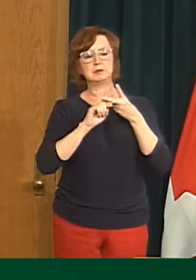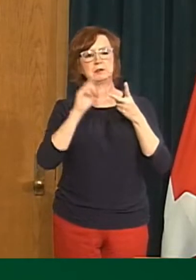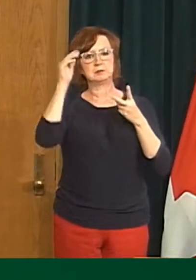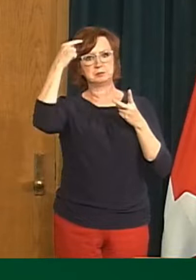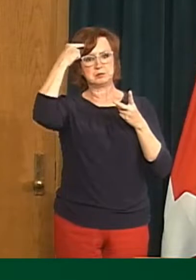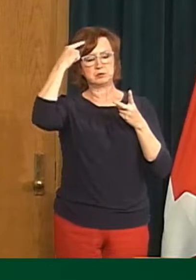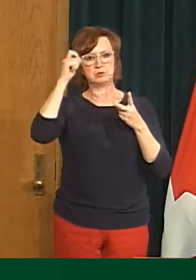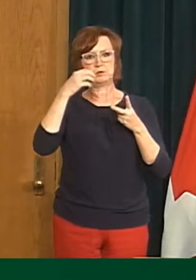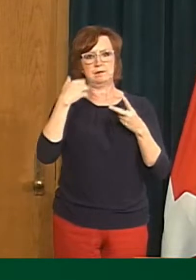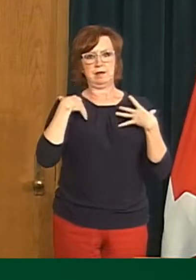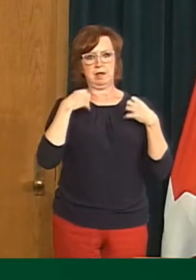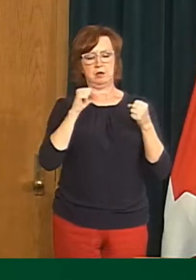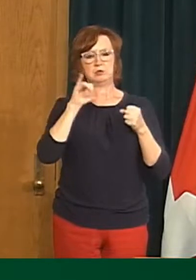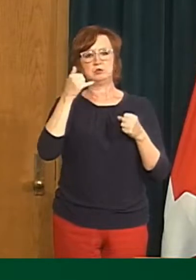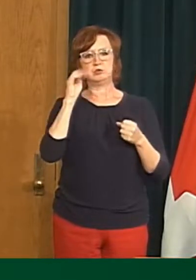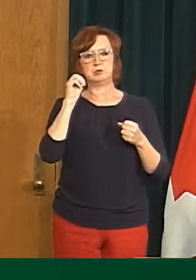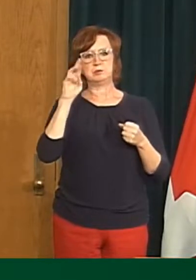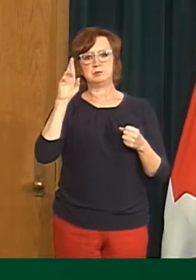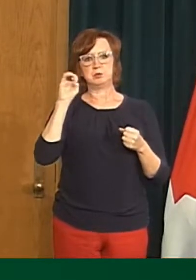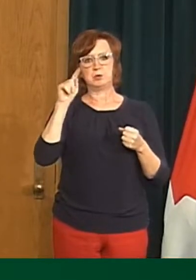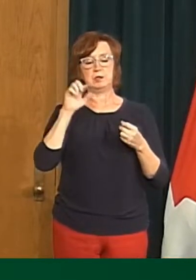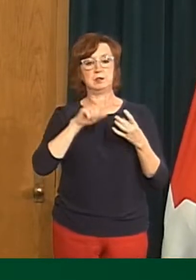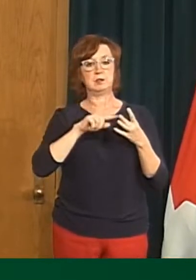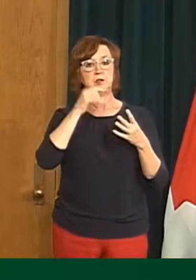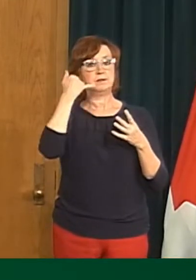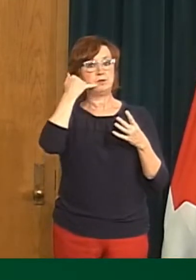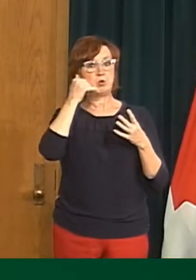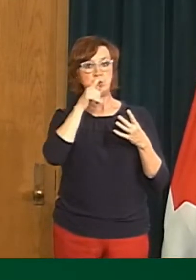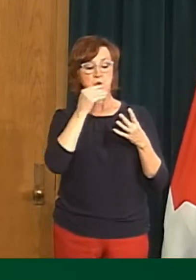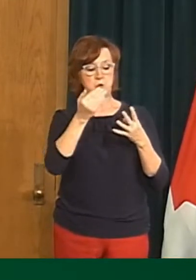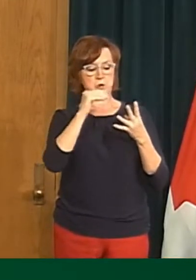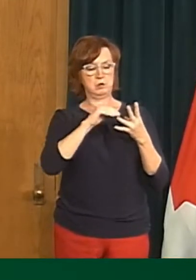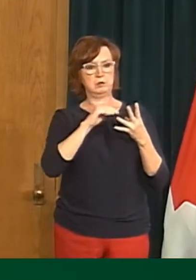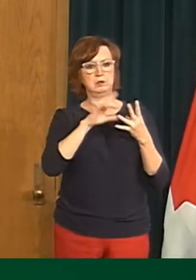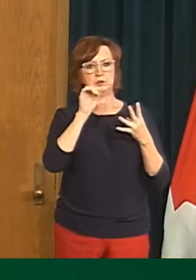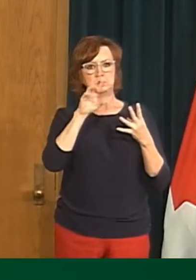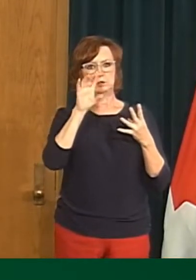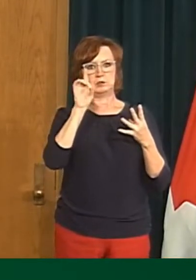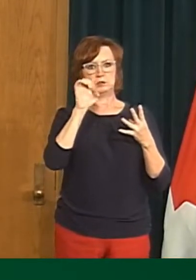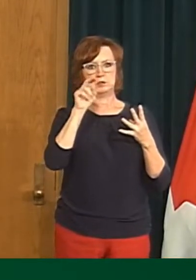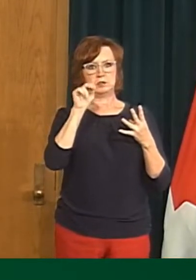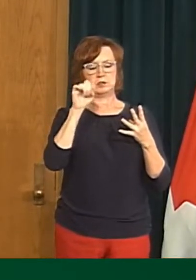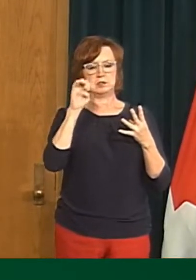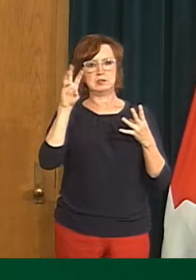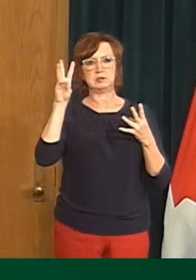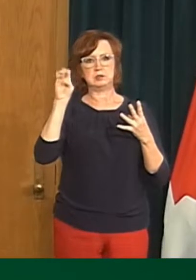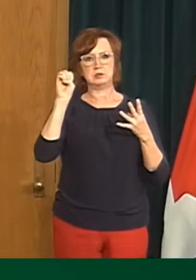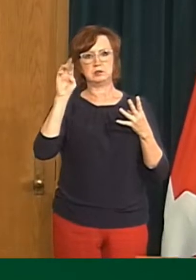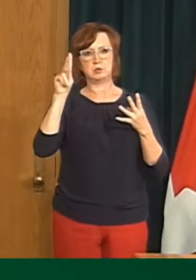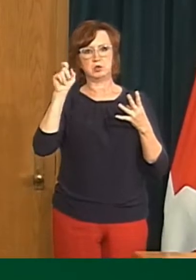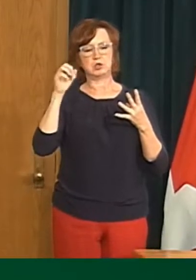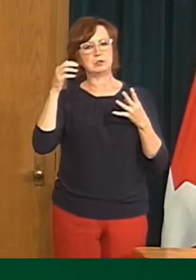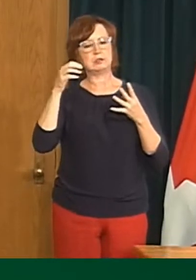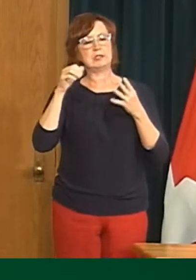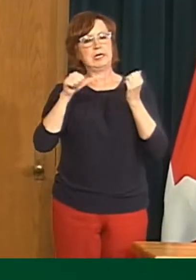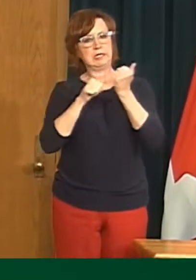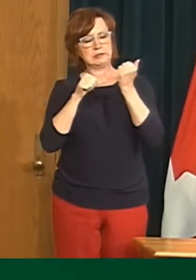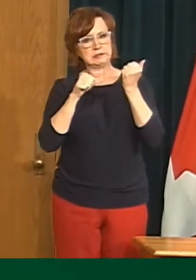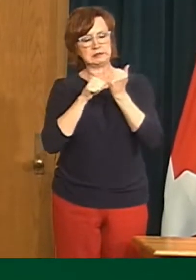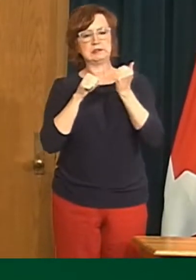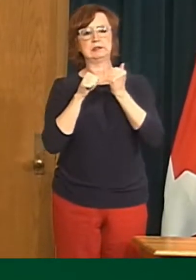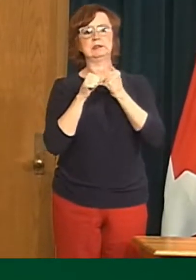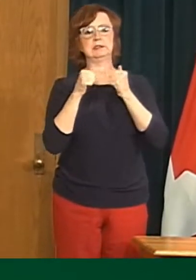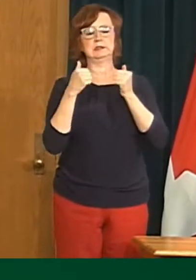Health Jim Reiter. Joining us over the phone line, we have Dr. Denise Werker, Deputy Chief Medical Health Officer for